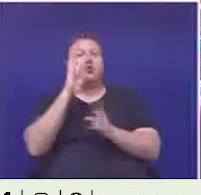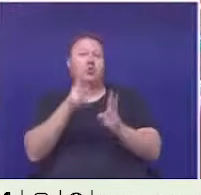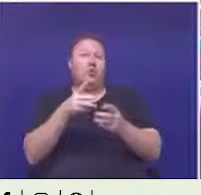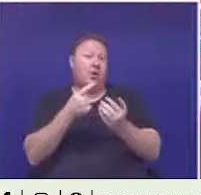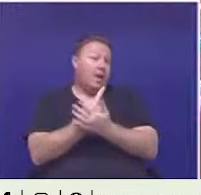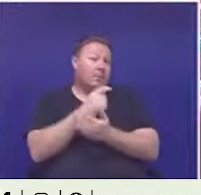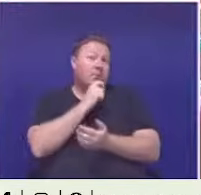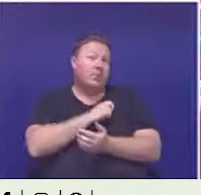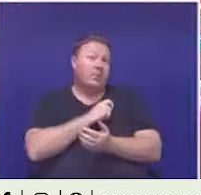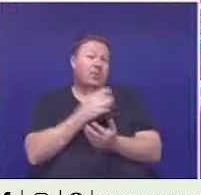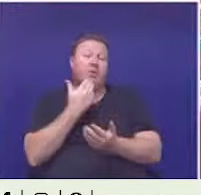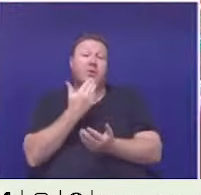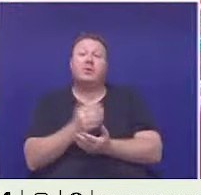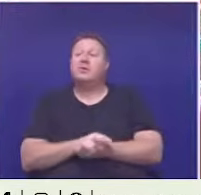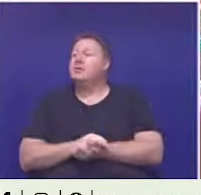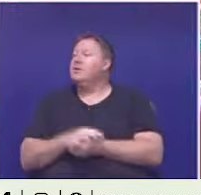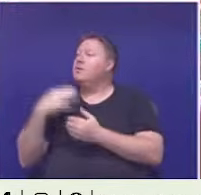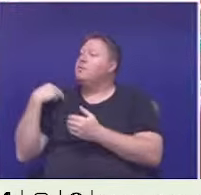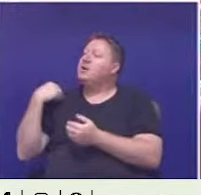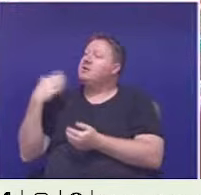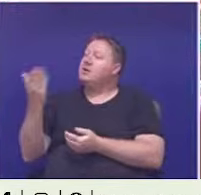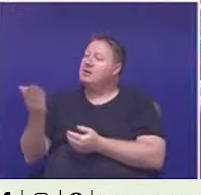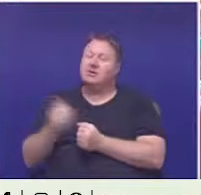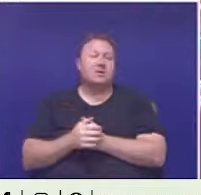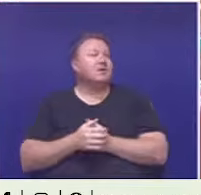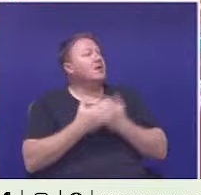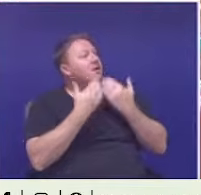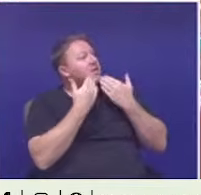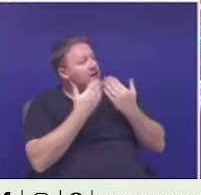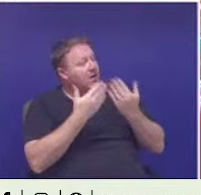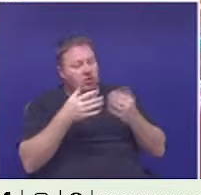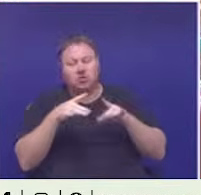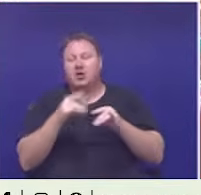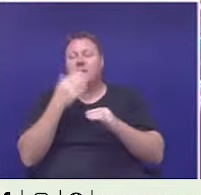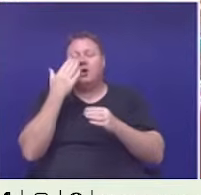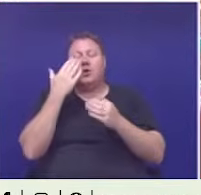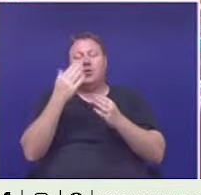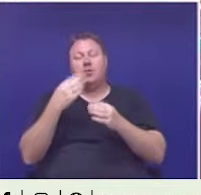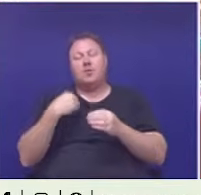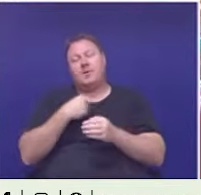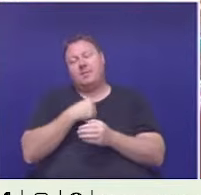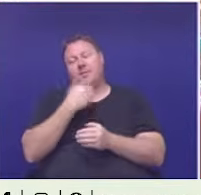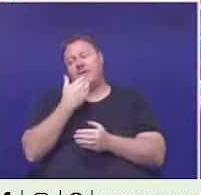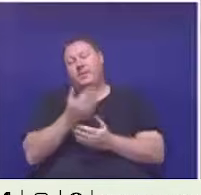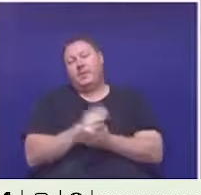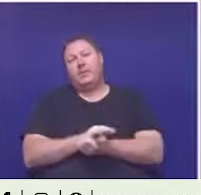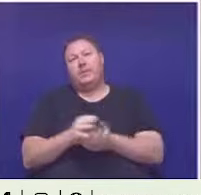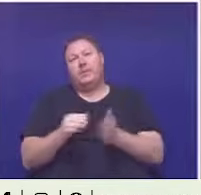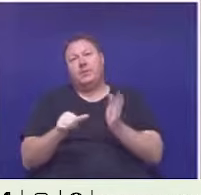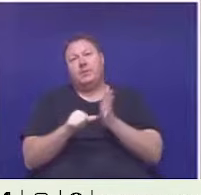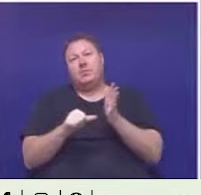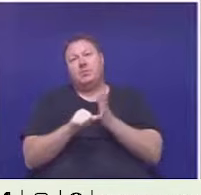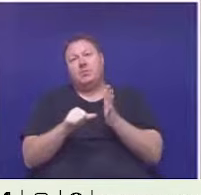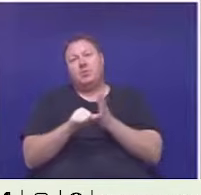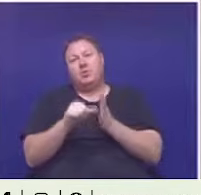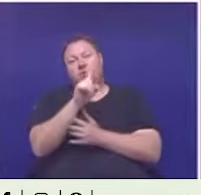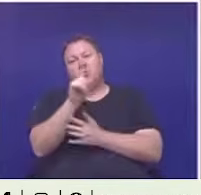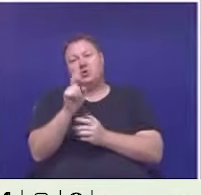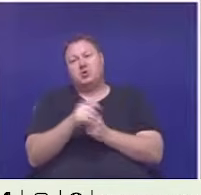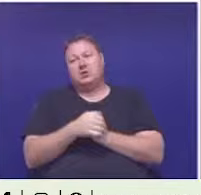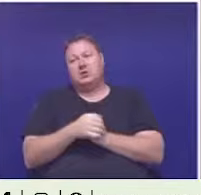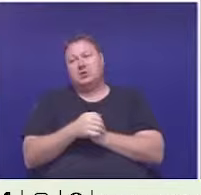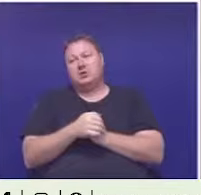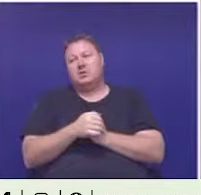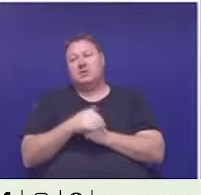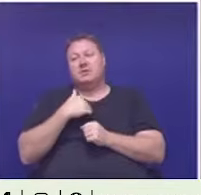Honorable Minister. Thank you very much, Honourable Member and Honourable Chair. It's a very important question, and one that